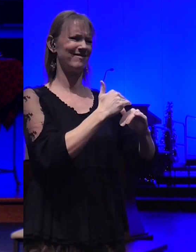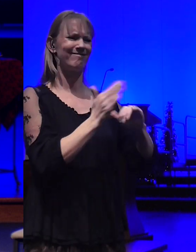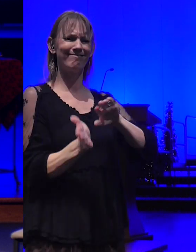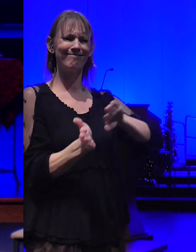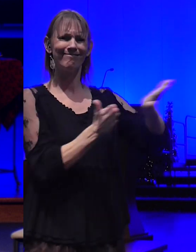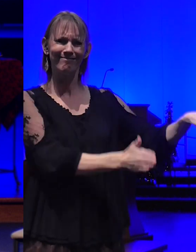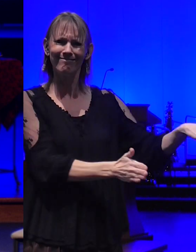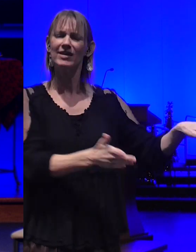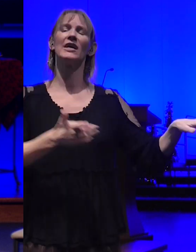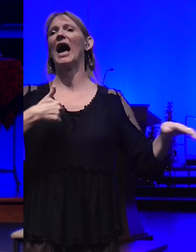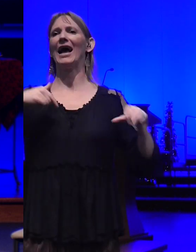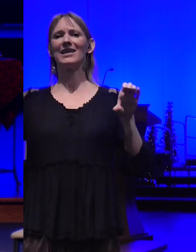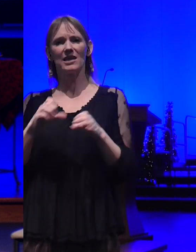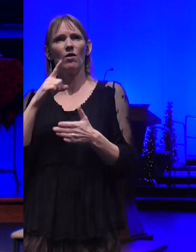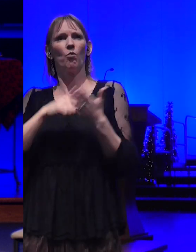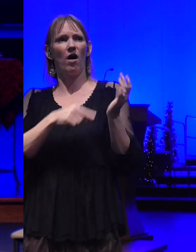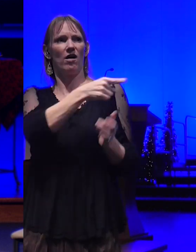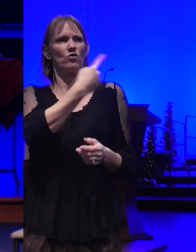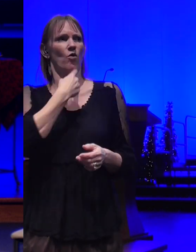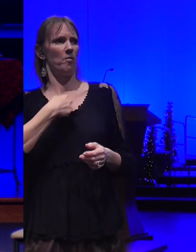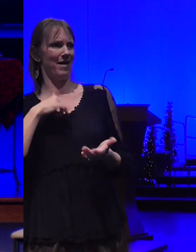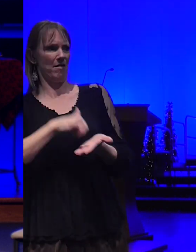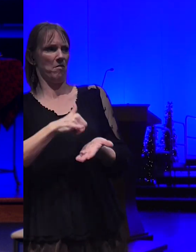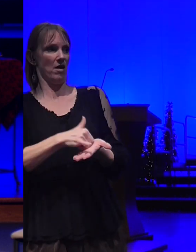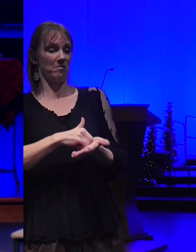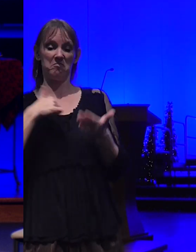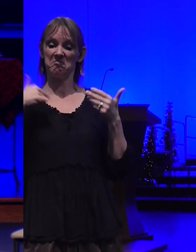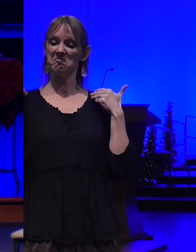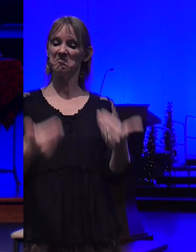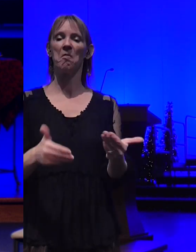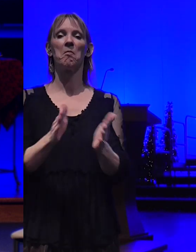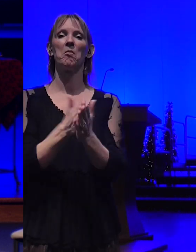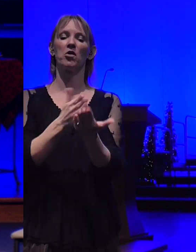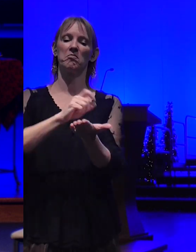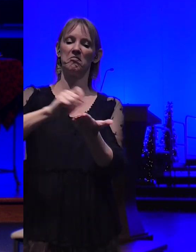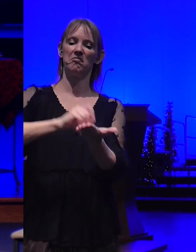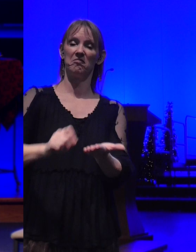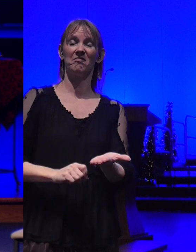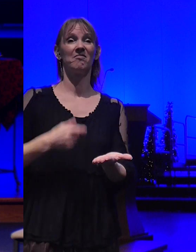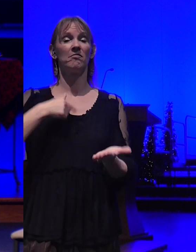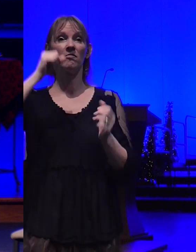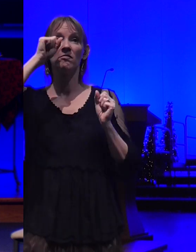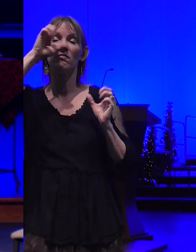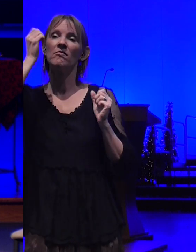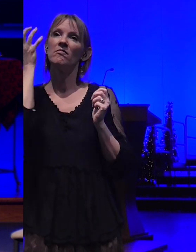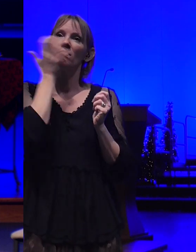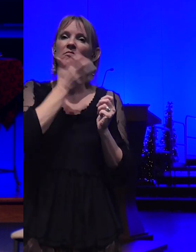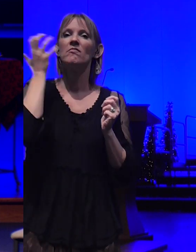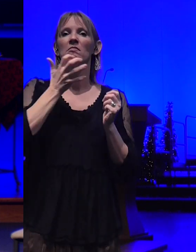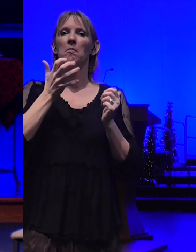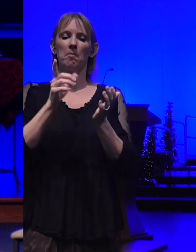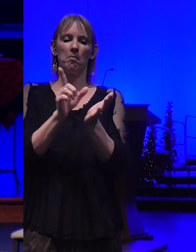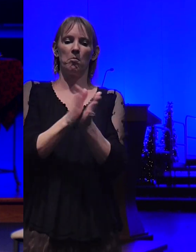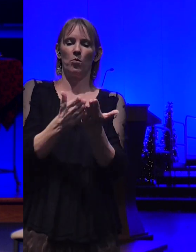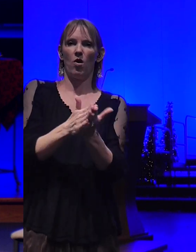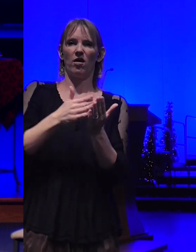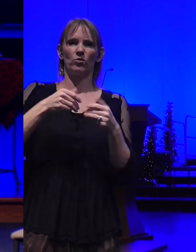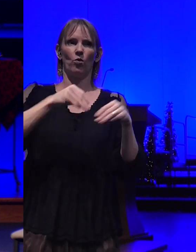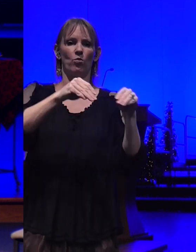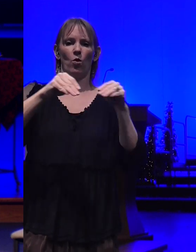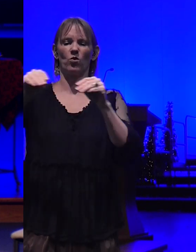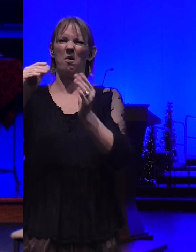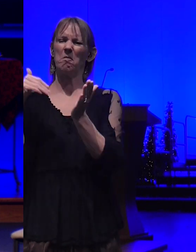had been told was impossible and write a book. I am still in awe that this little book has sold millions of copies and